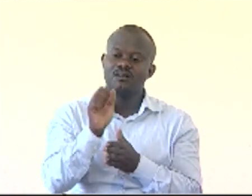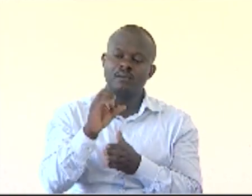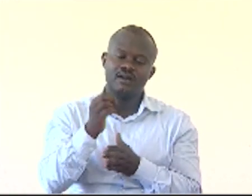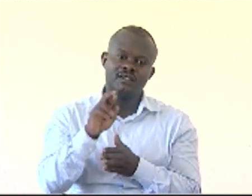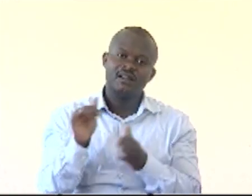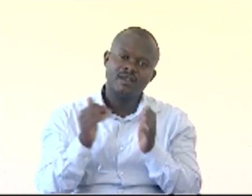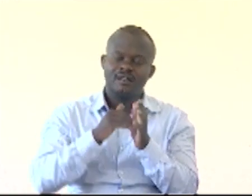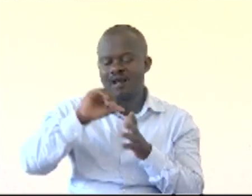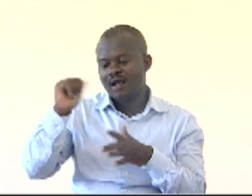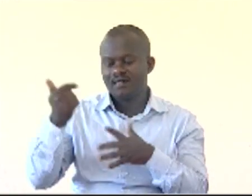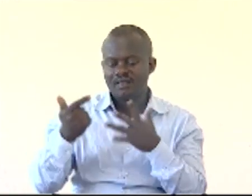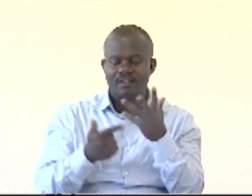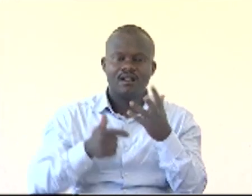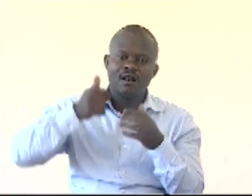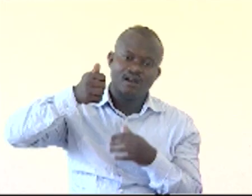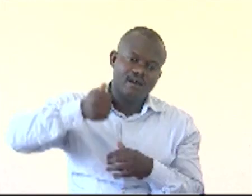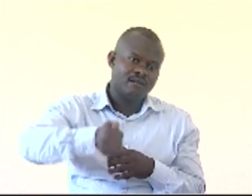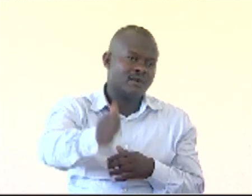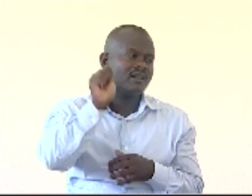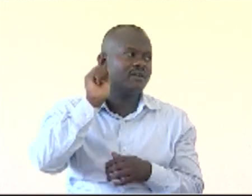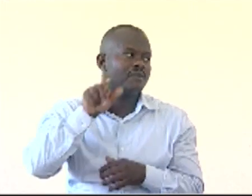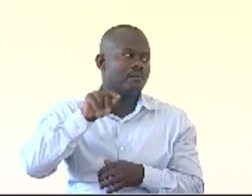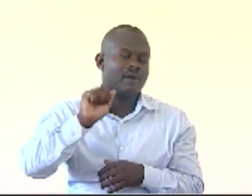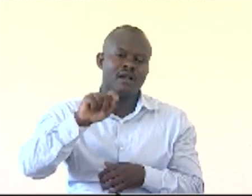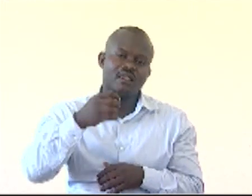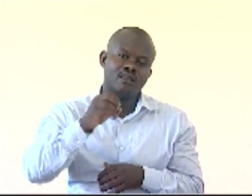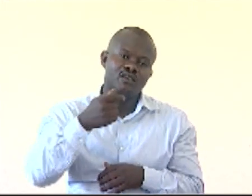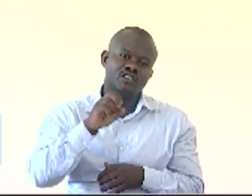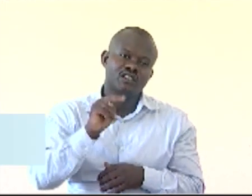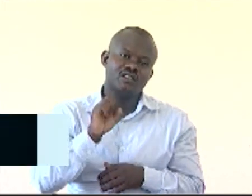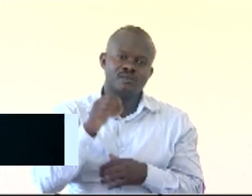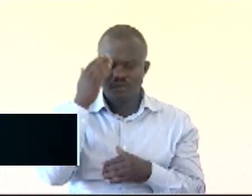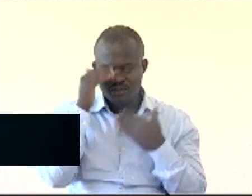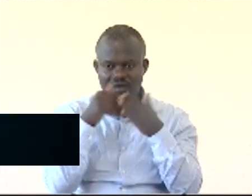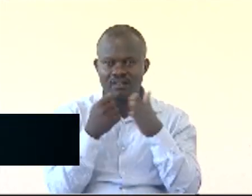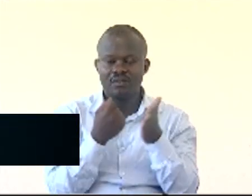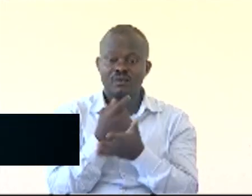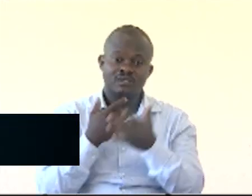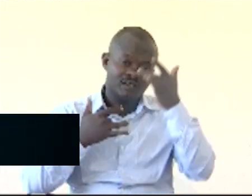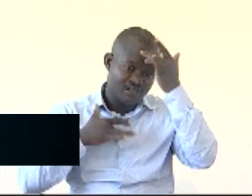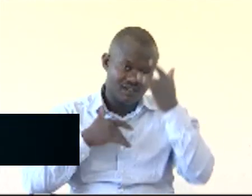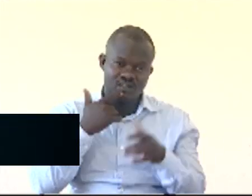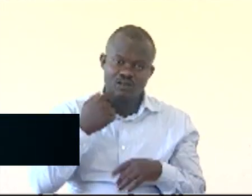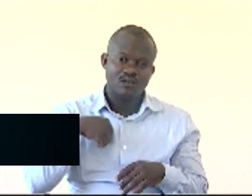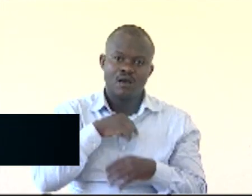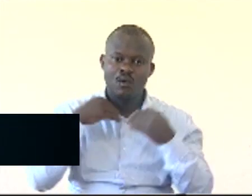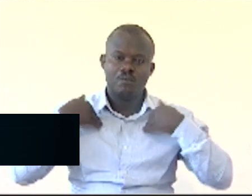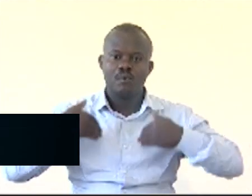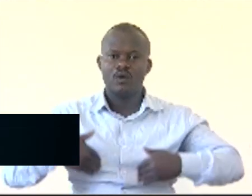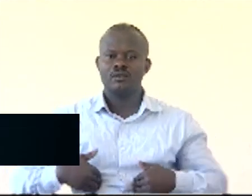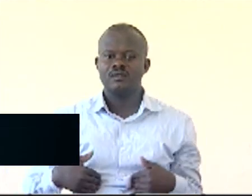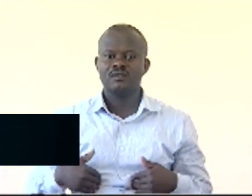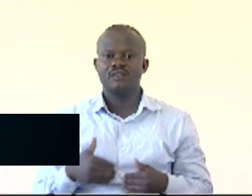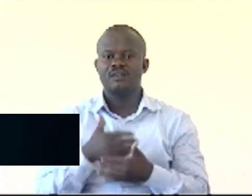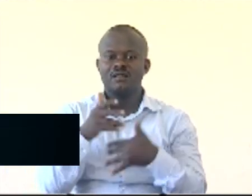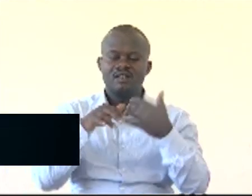other microorganisms are pathogens because they cause disease to our body. They